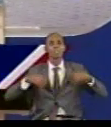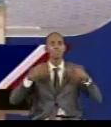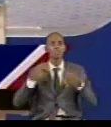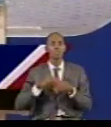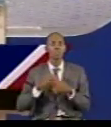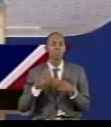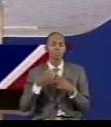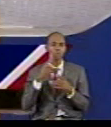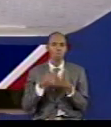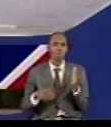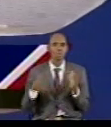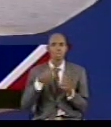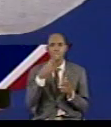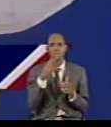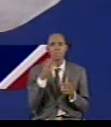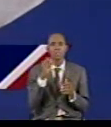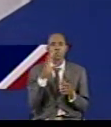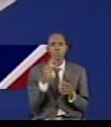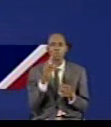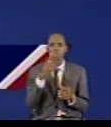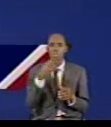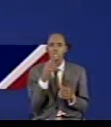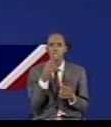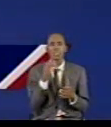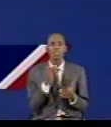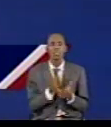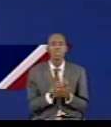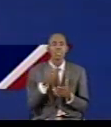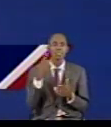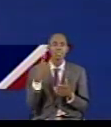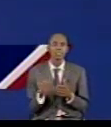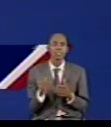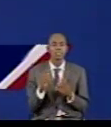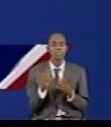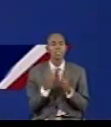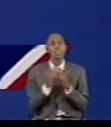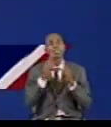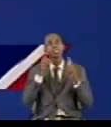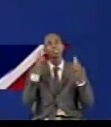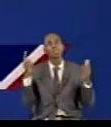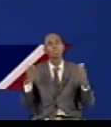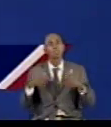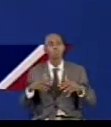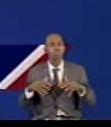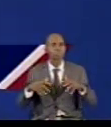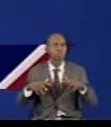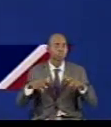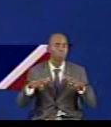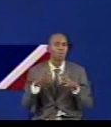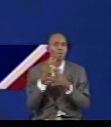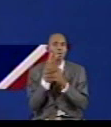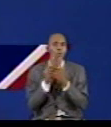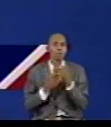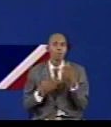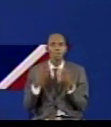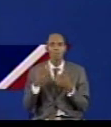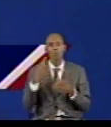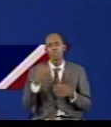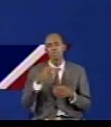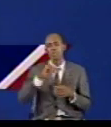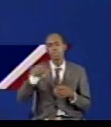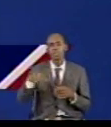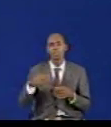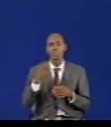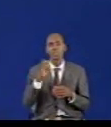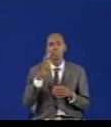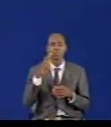spoke. They so spake that a great multitude, both of the Jews and also